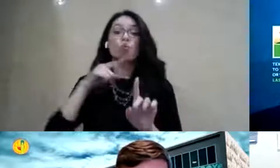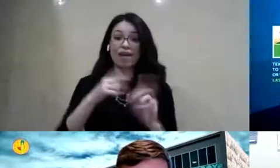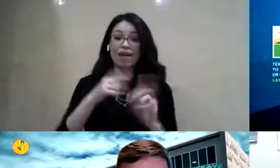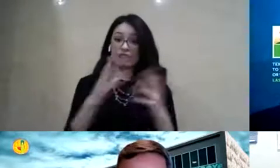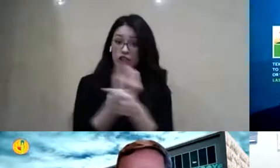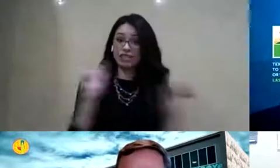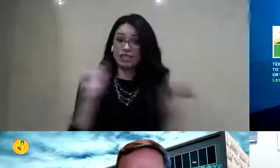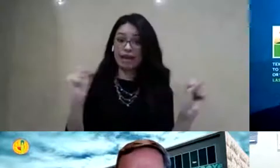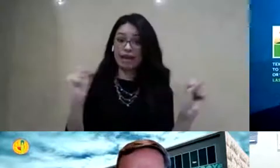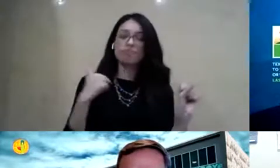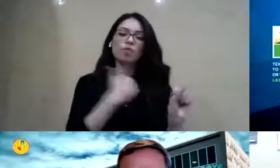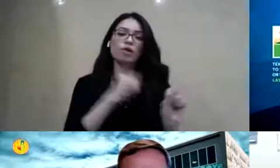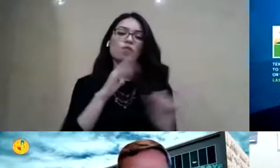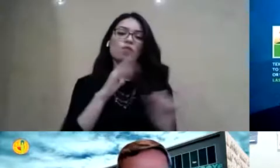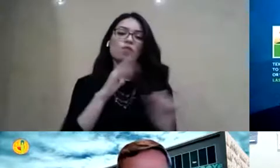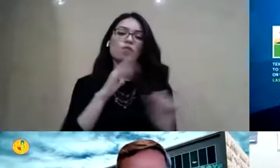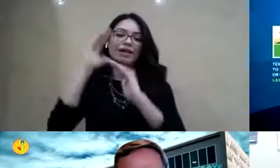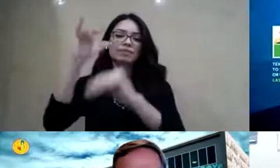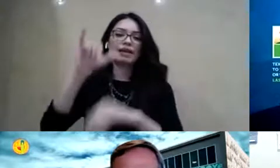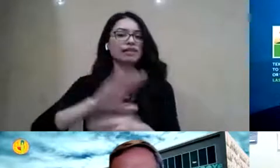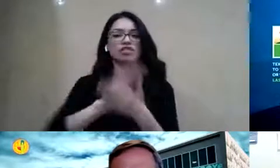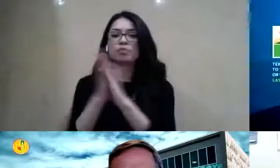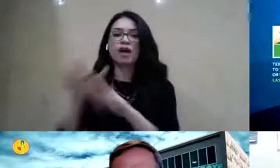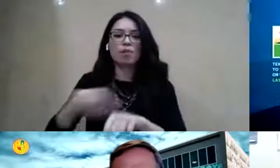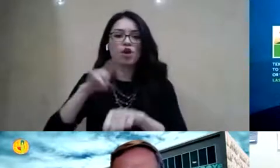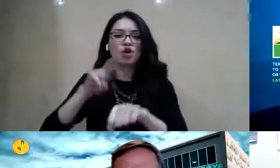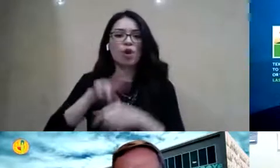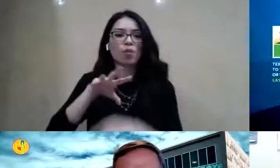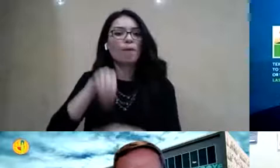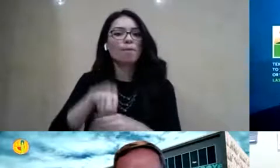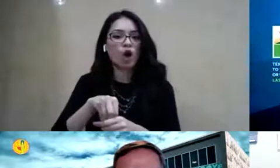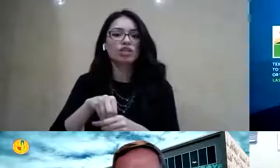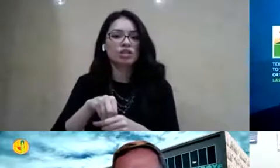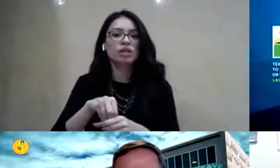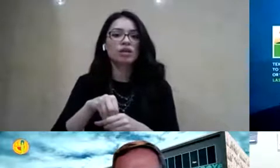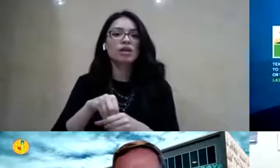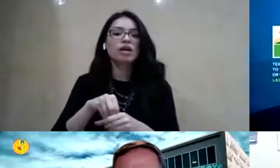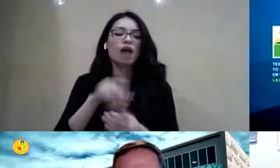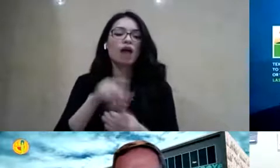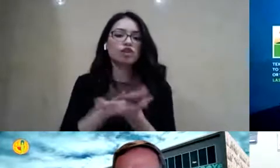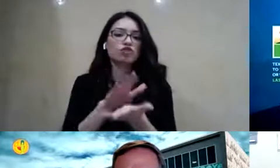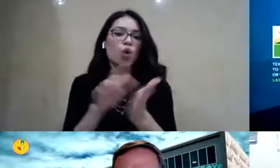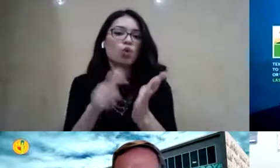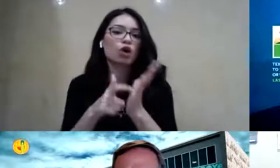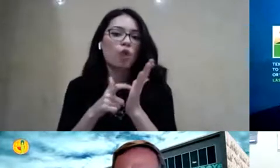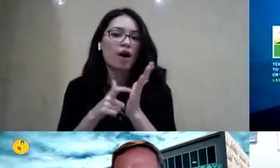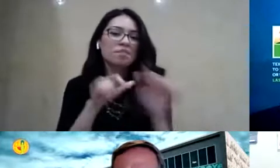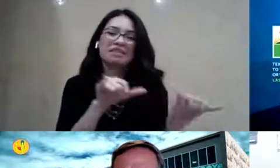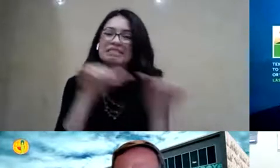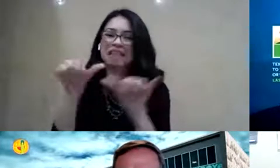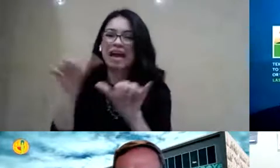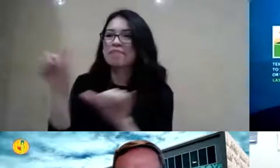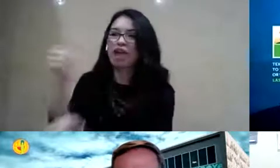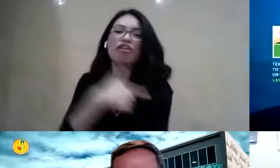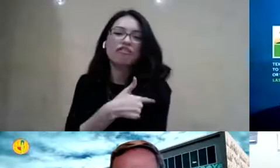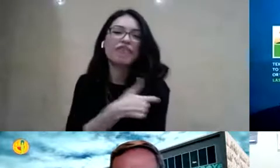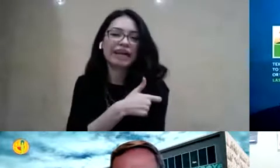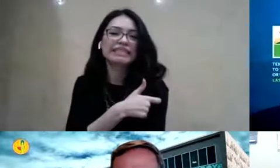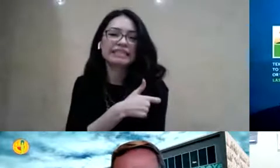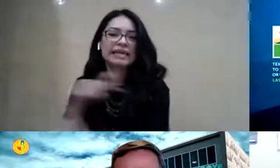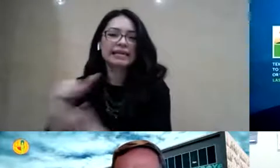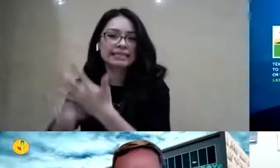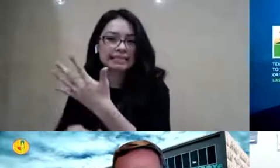school environment, just like the vaccination is for the measles or mumps or anything else we can do to keep a school environment safe. That is a ways down the